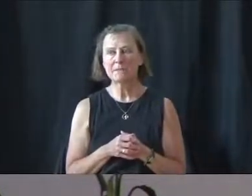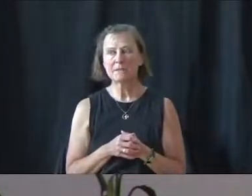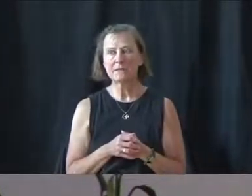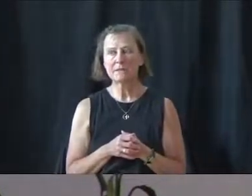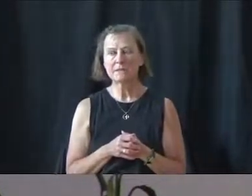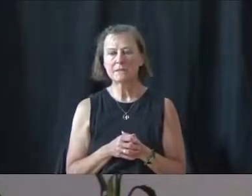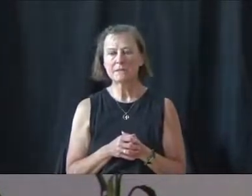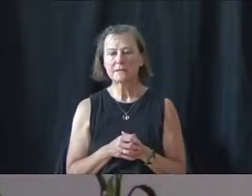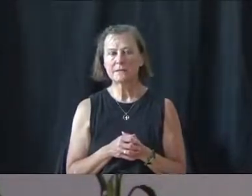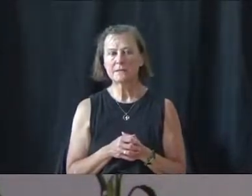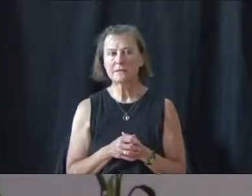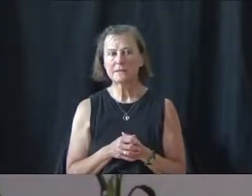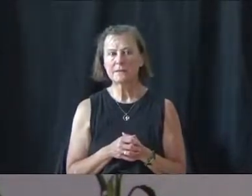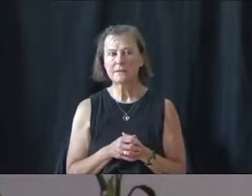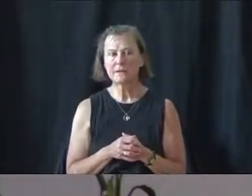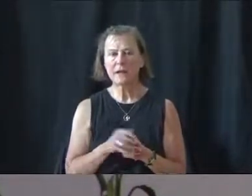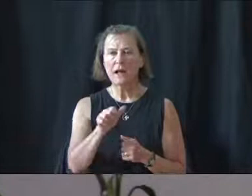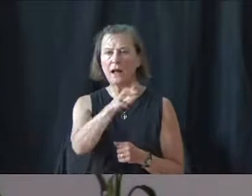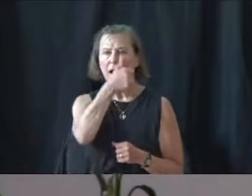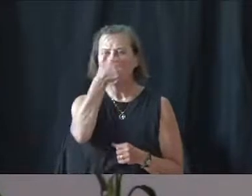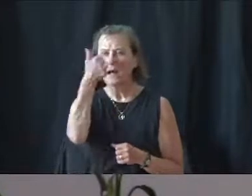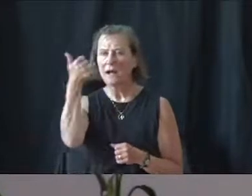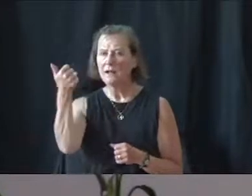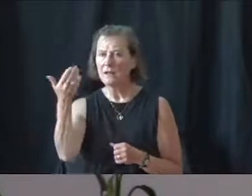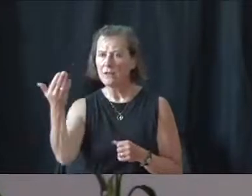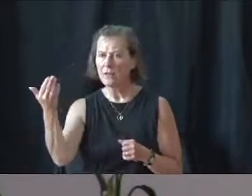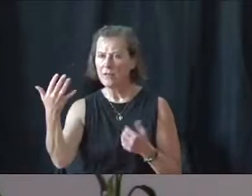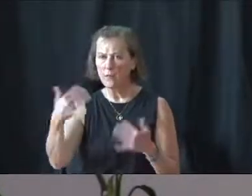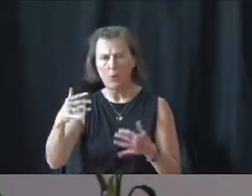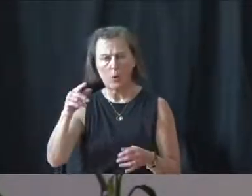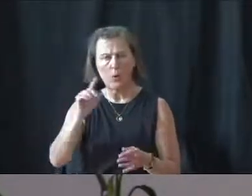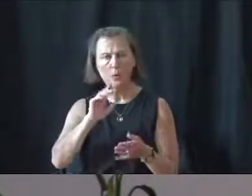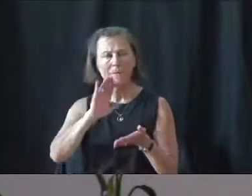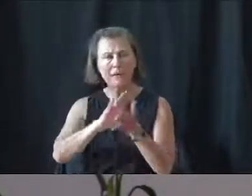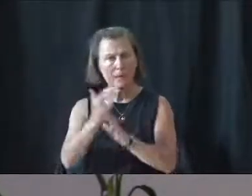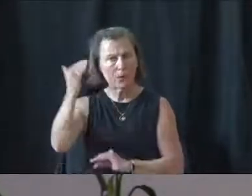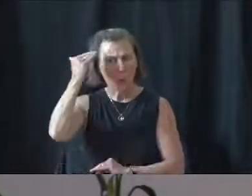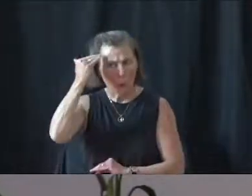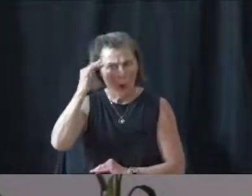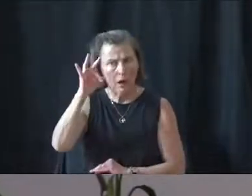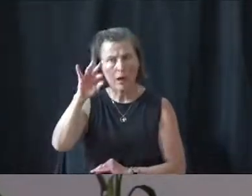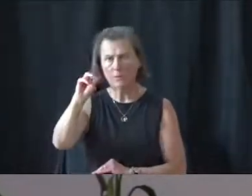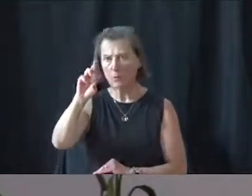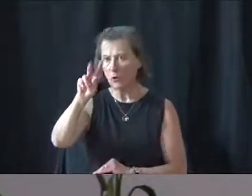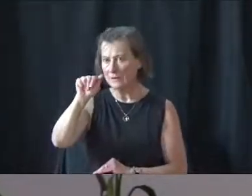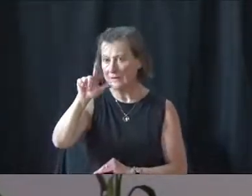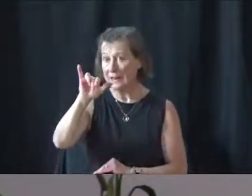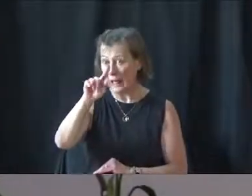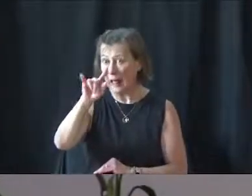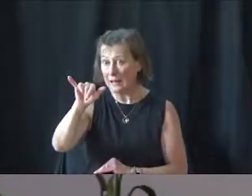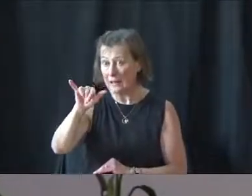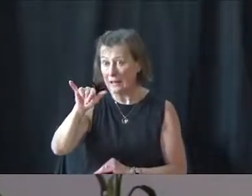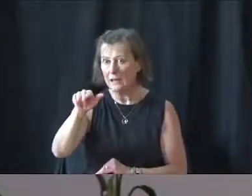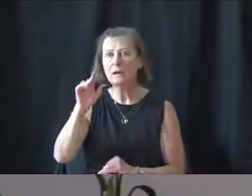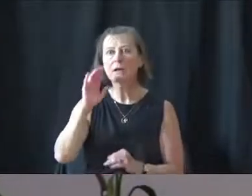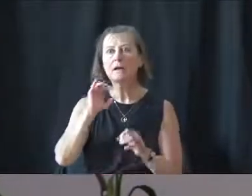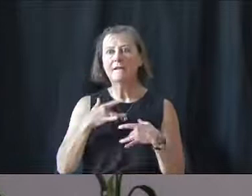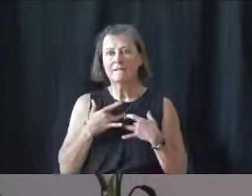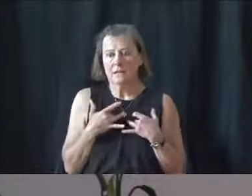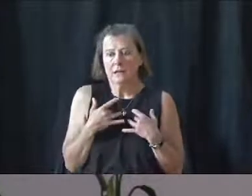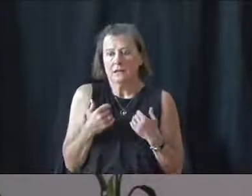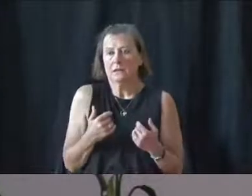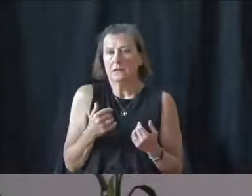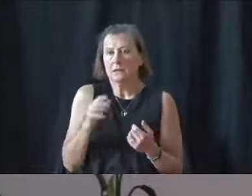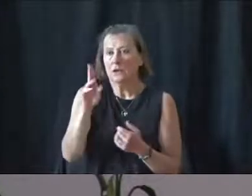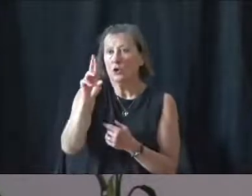Another thing acute awareness of mortality can bring out is a sense of urgency. Some of you may have seen a